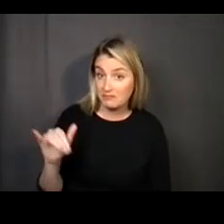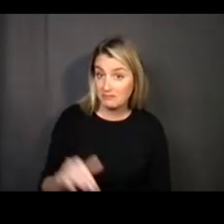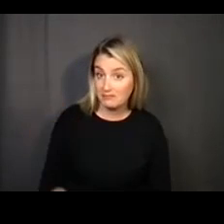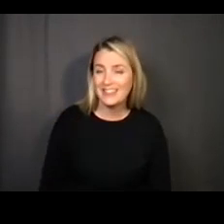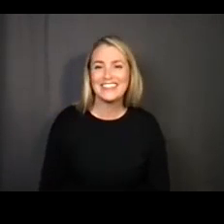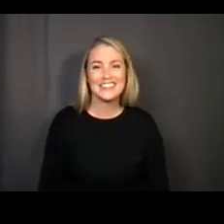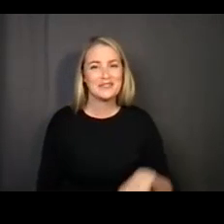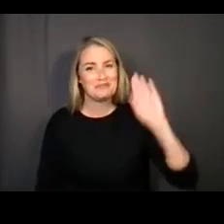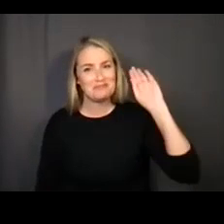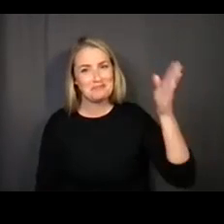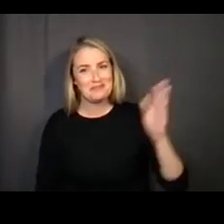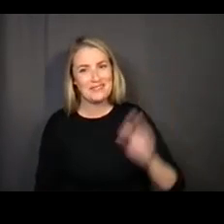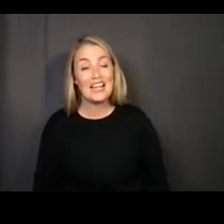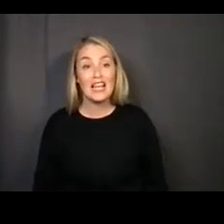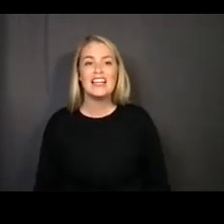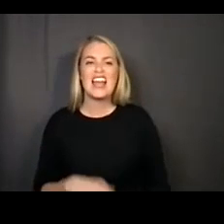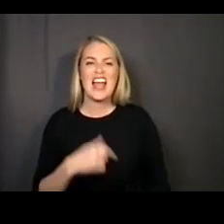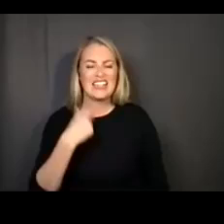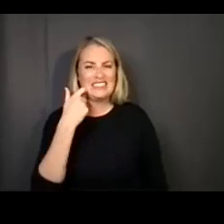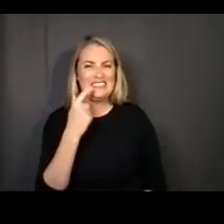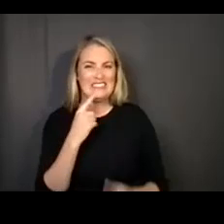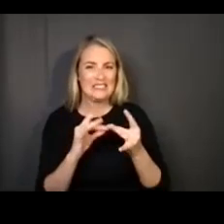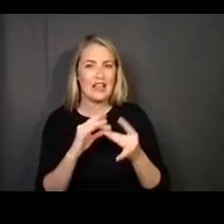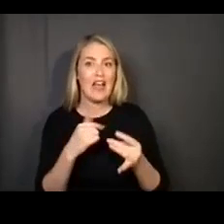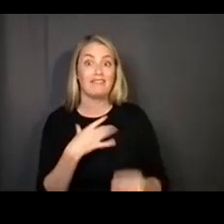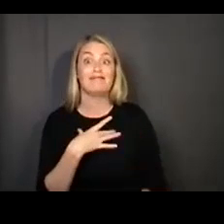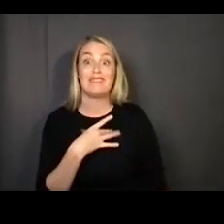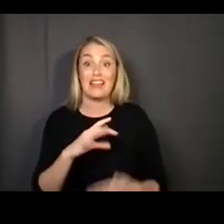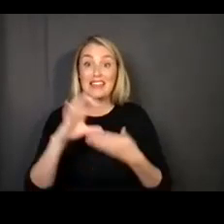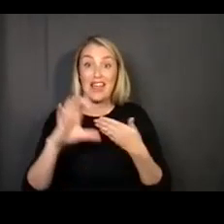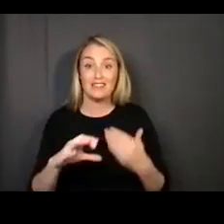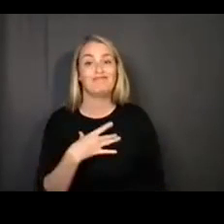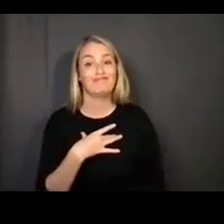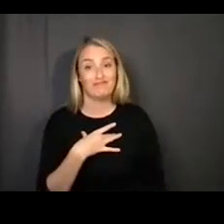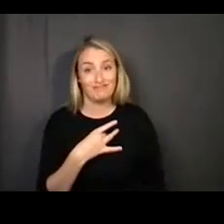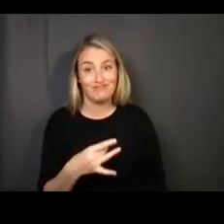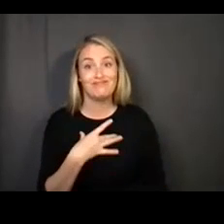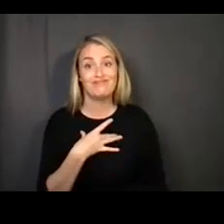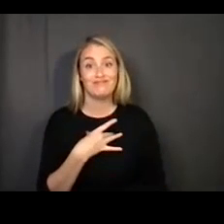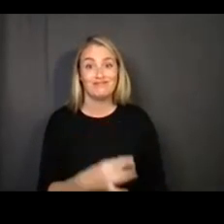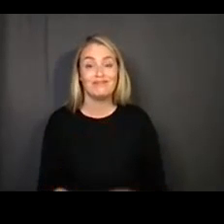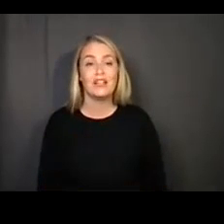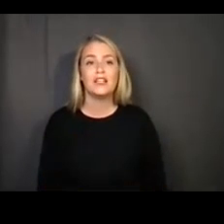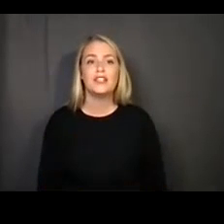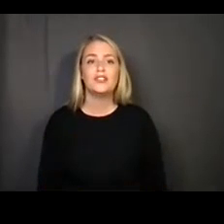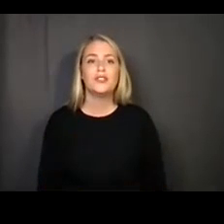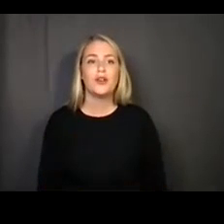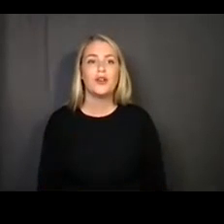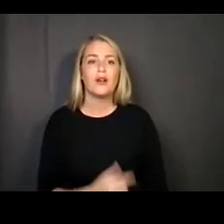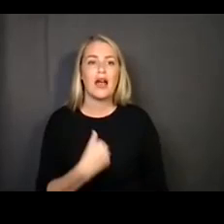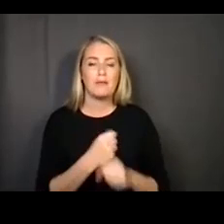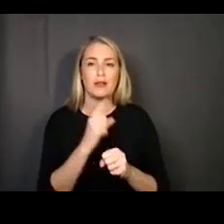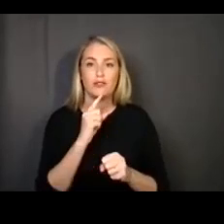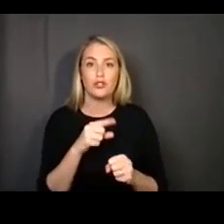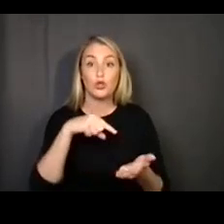Hello. So like I said, I like to use the calendar. And so I make sure we assign a due